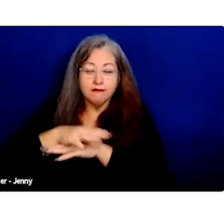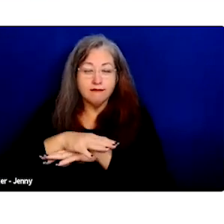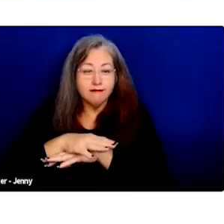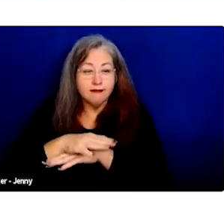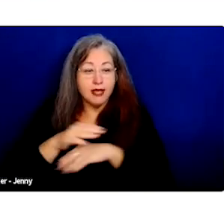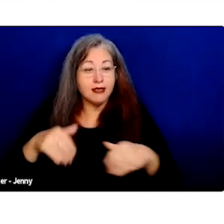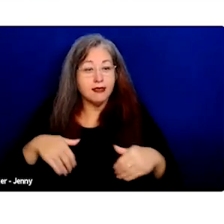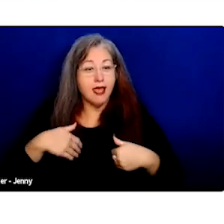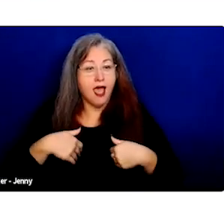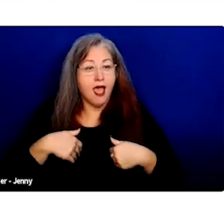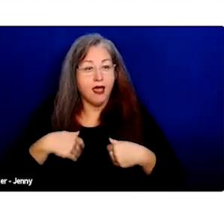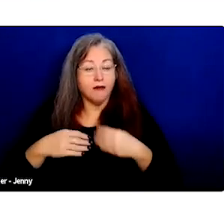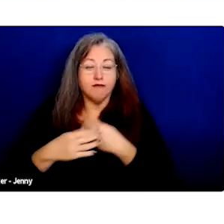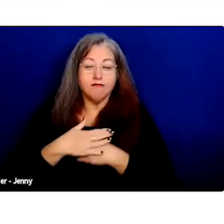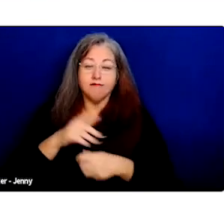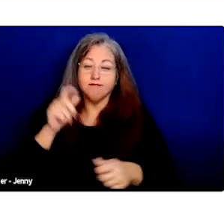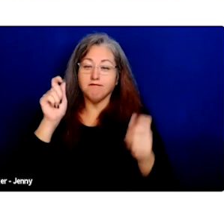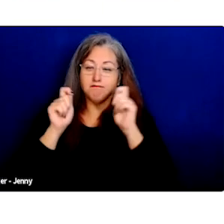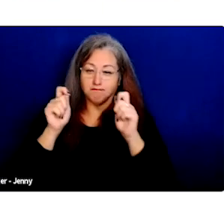And you take a breath